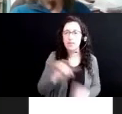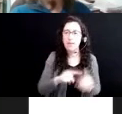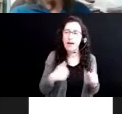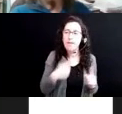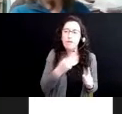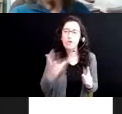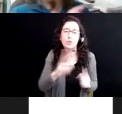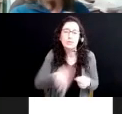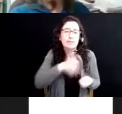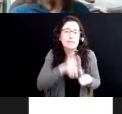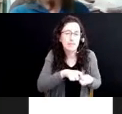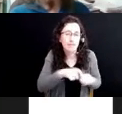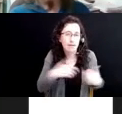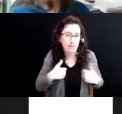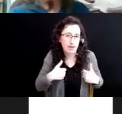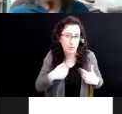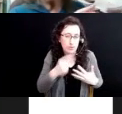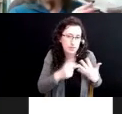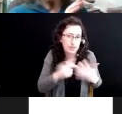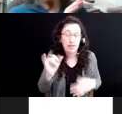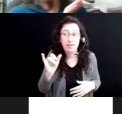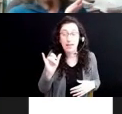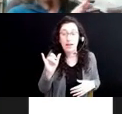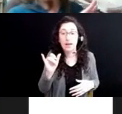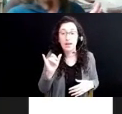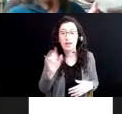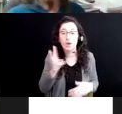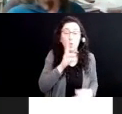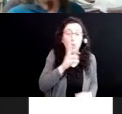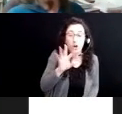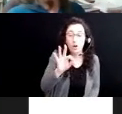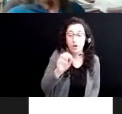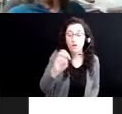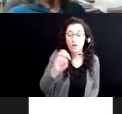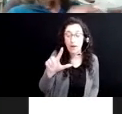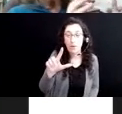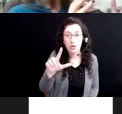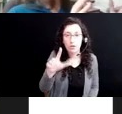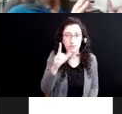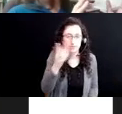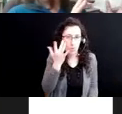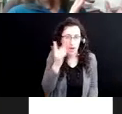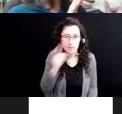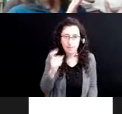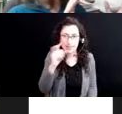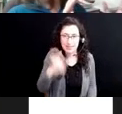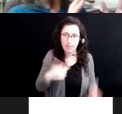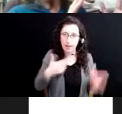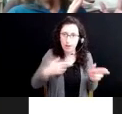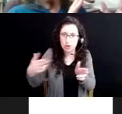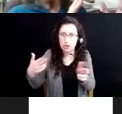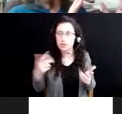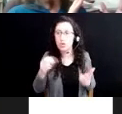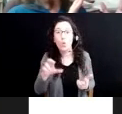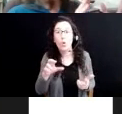they're interested in, whether it's waterfowl because they're waterfowl hunters, or they're really into birds and they want to increase